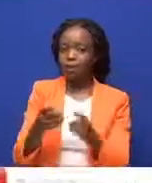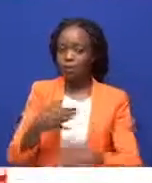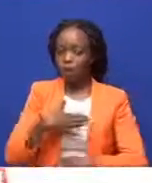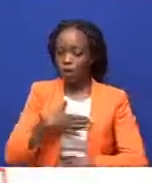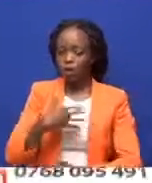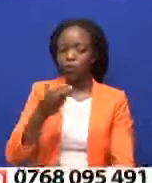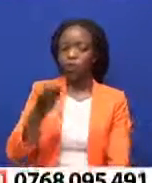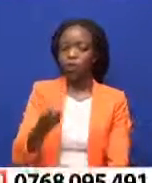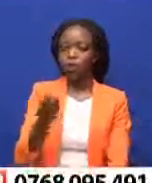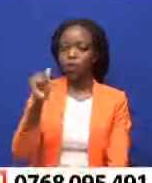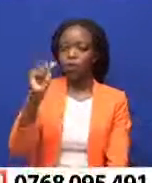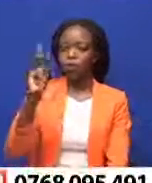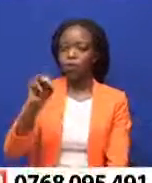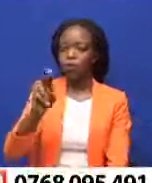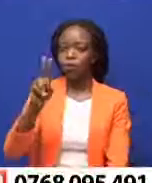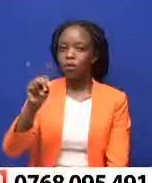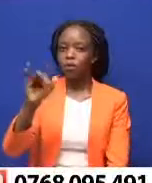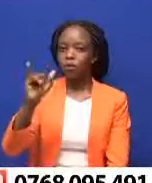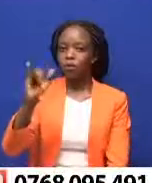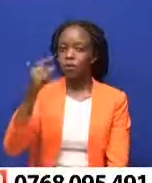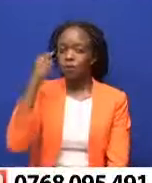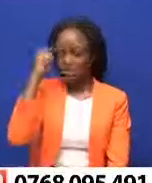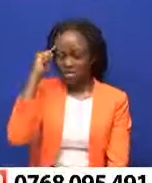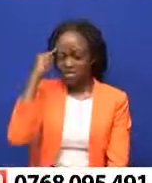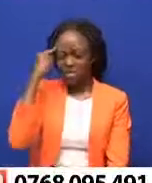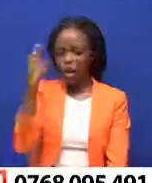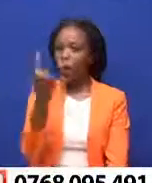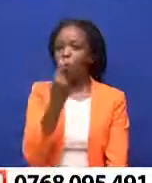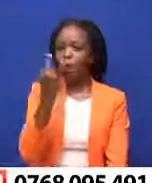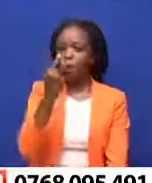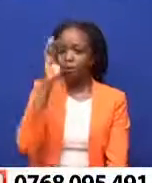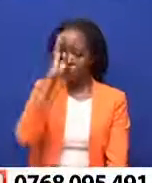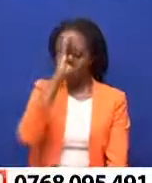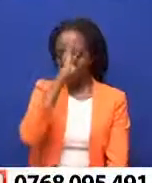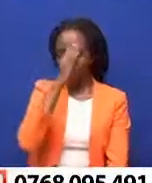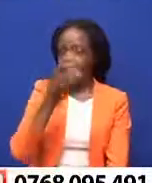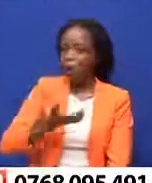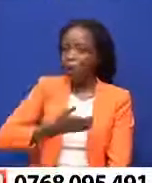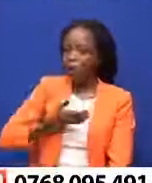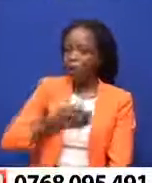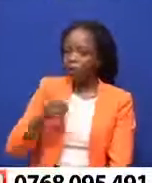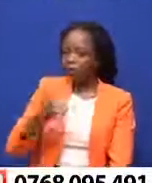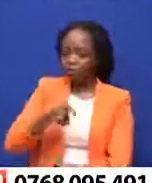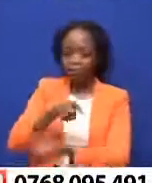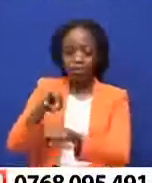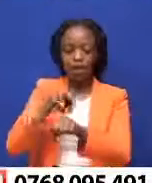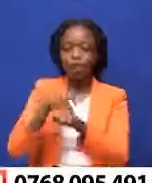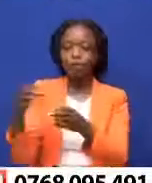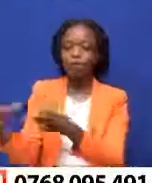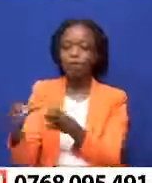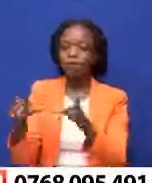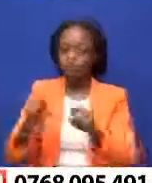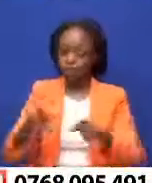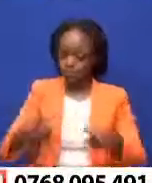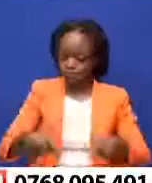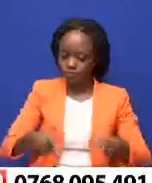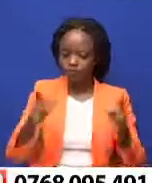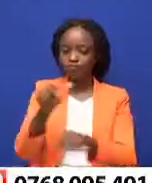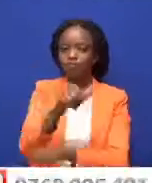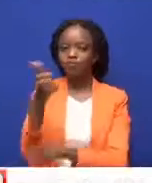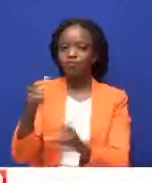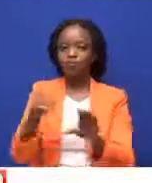Munyinyi, who think that Bungoma County owns Ford Kenya. This is a national party, and they should allow other